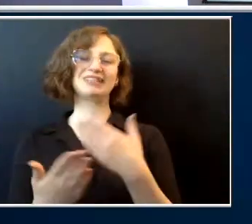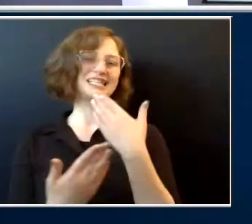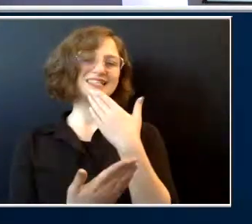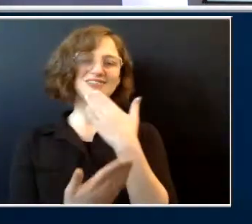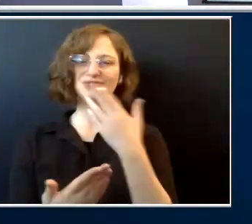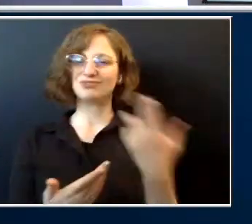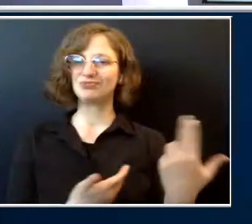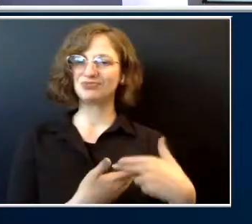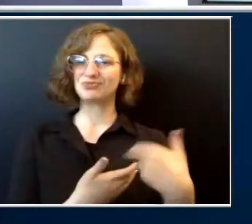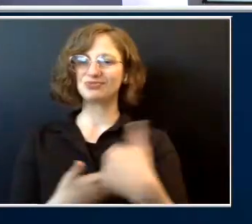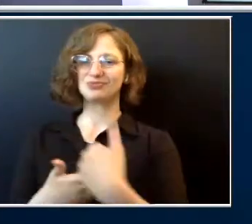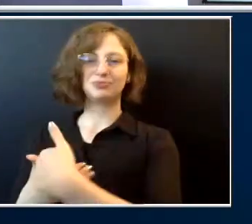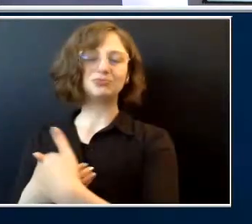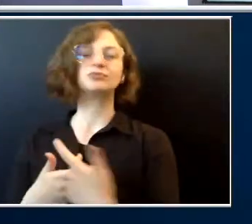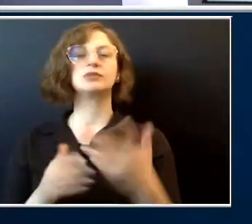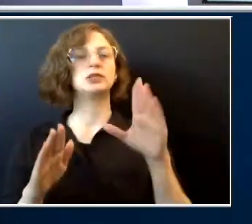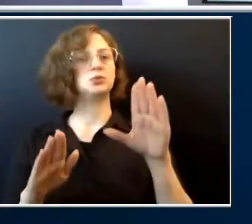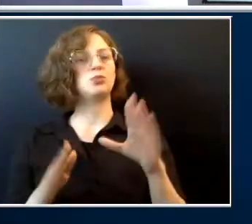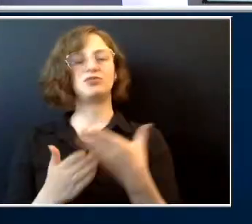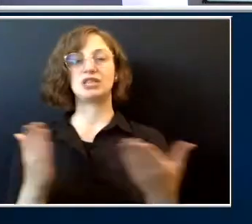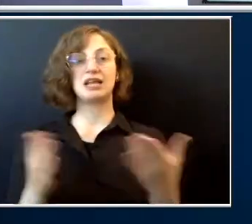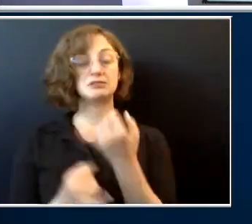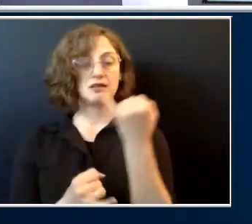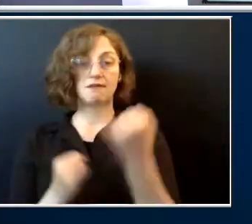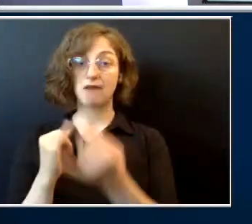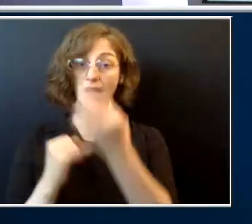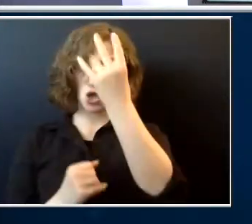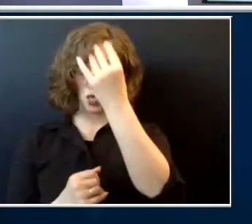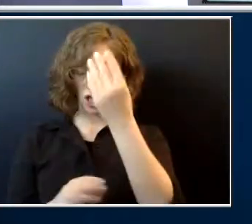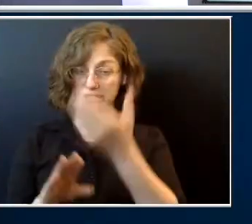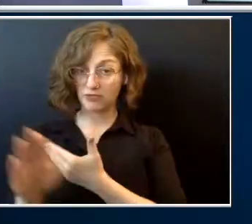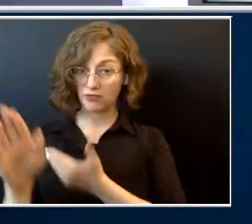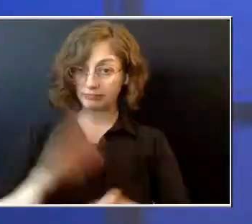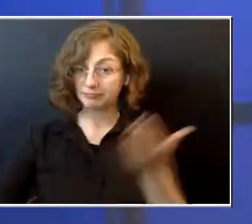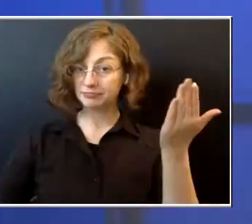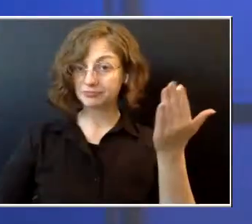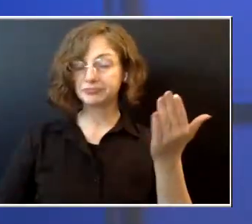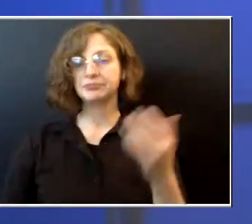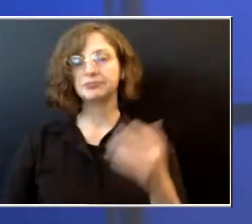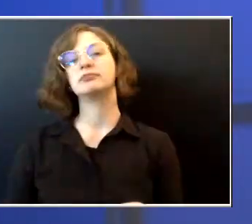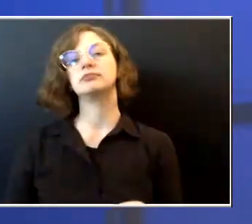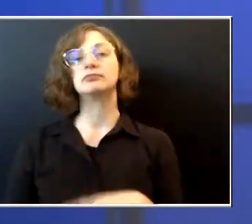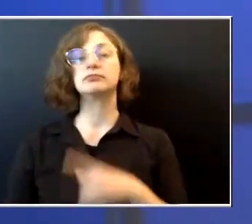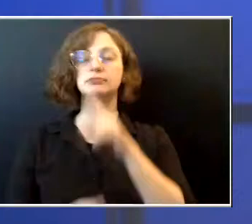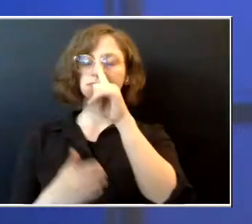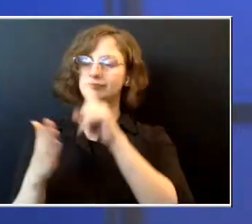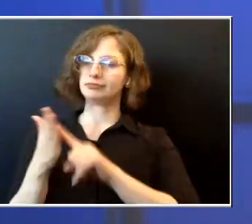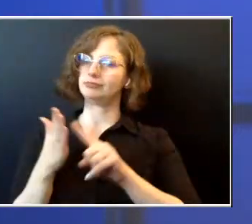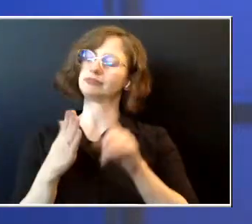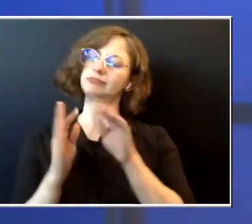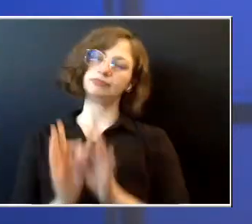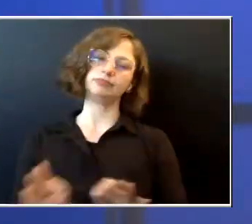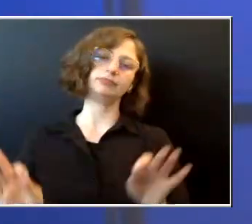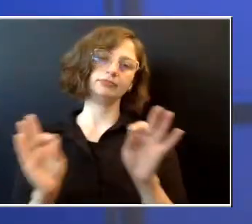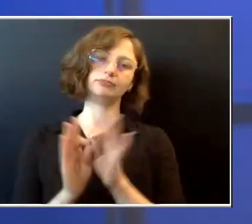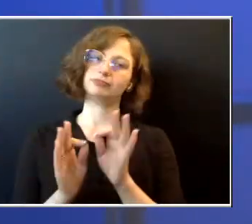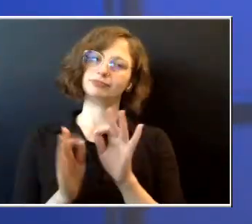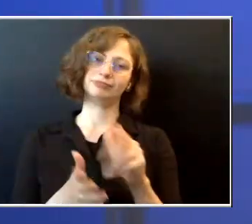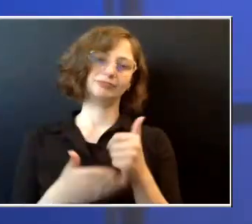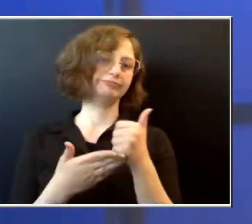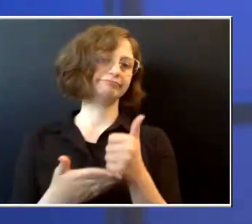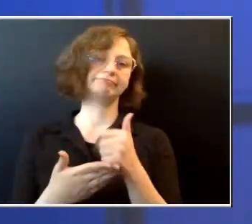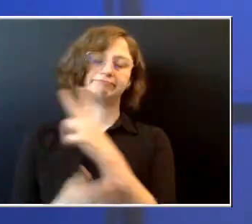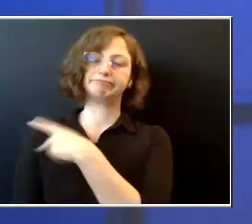awesome stuff. Let's get final thoughts before we go. Dr. Sosnoff. Research is important to help patients. That's my final thought.